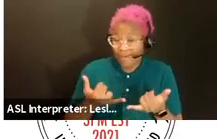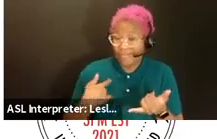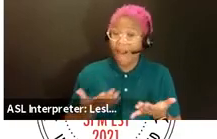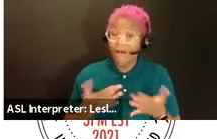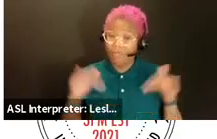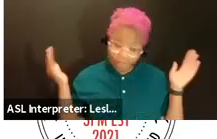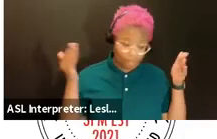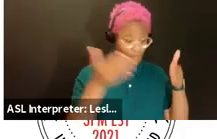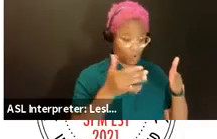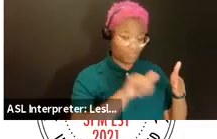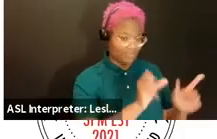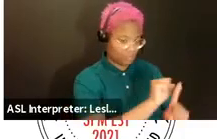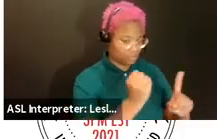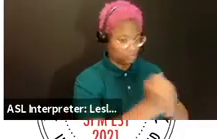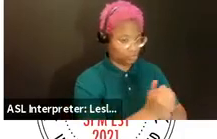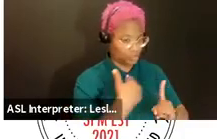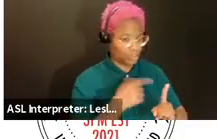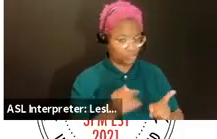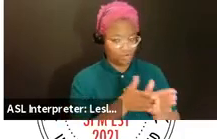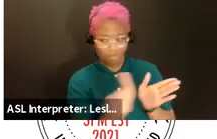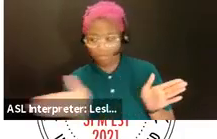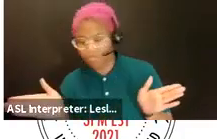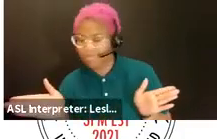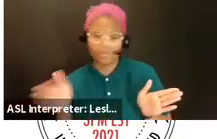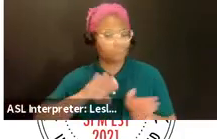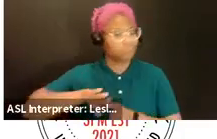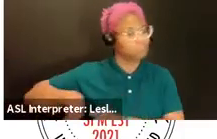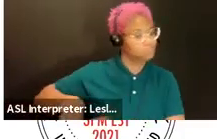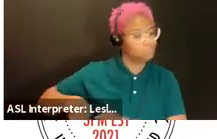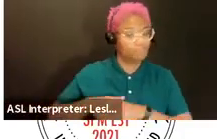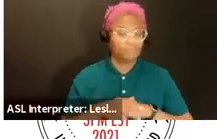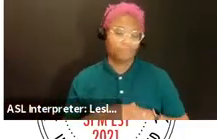because they've got bigger things to worry about, unfortunately, than our